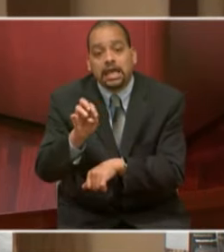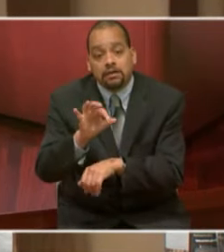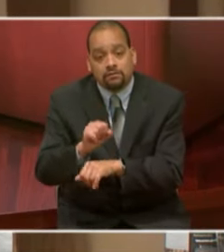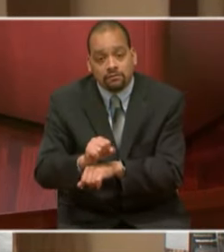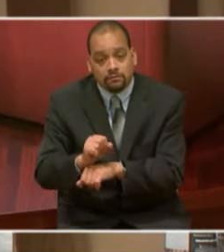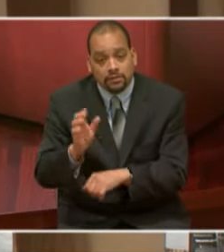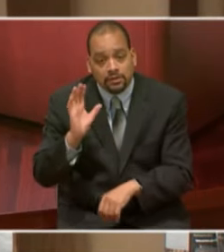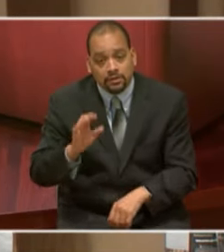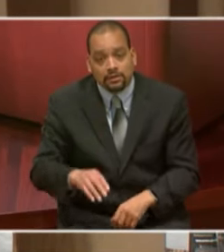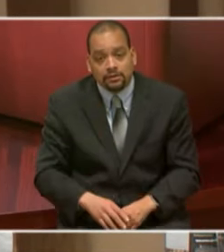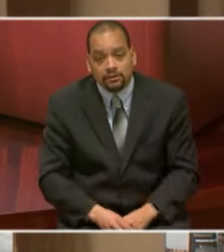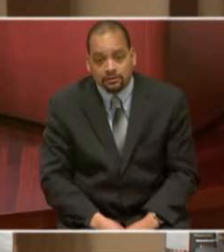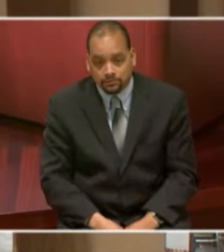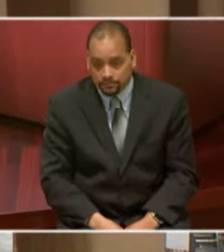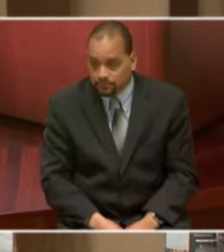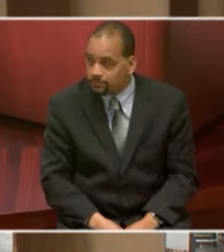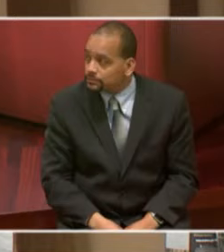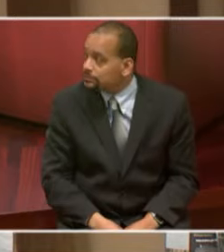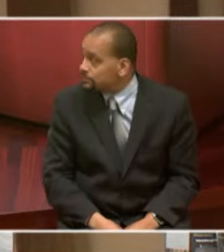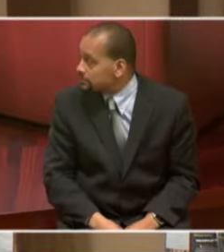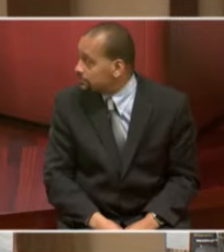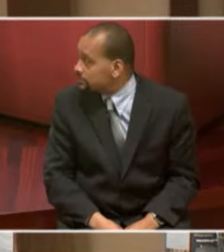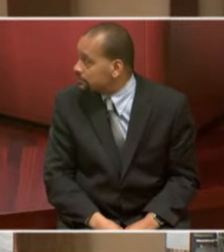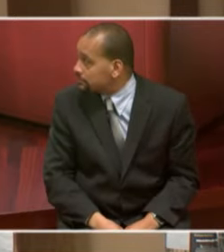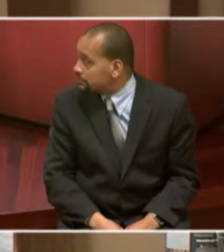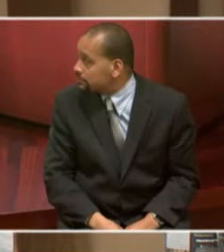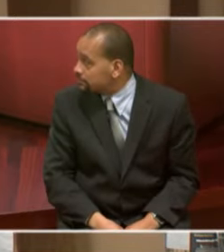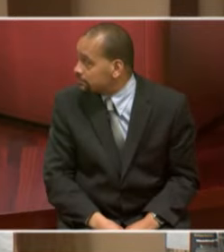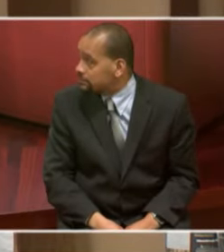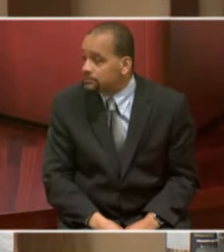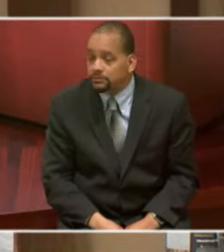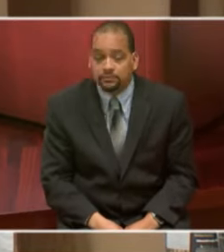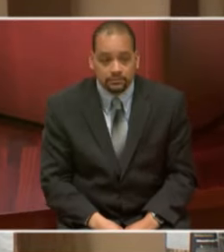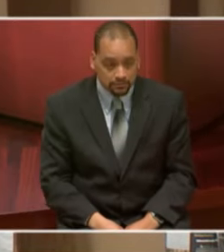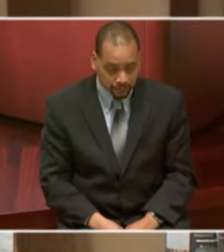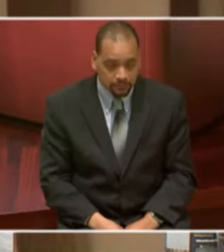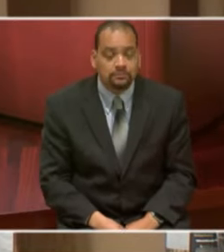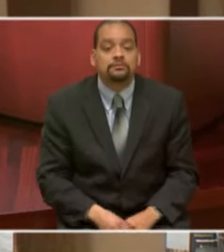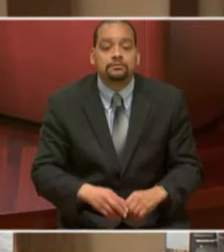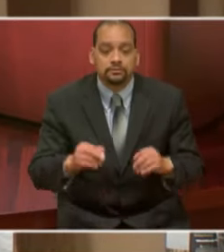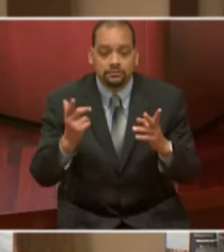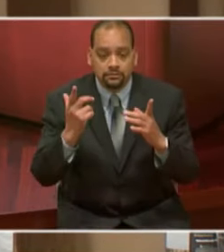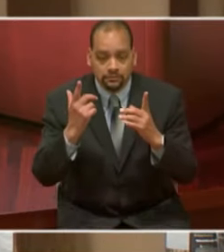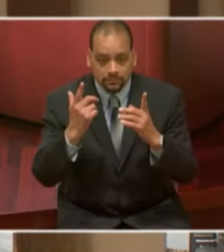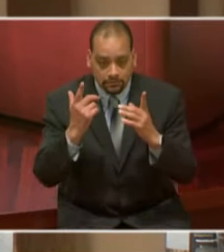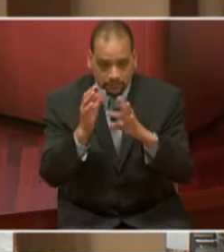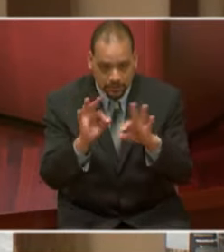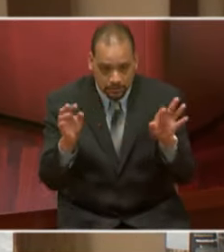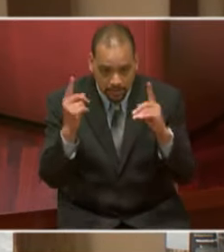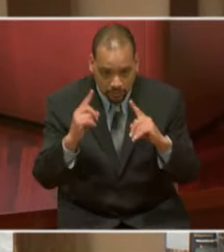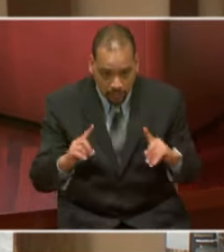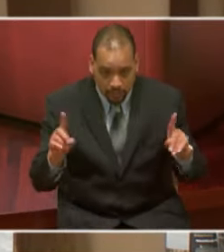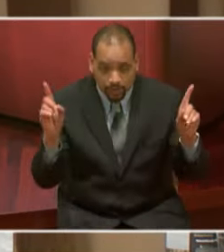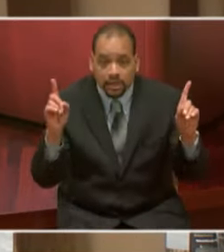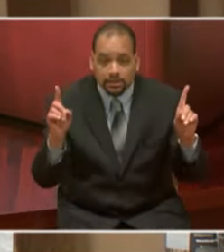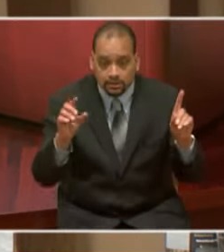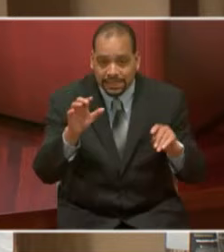Even if you contemplate and are thinking, it may set you off in a different